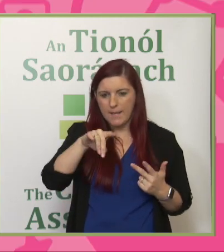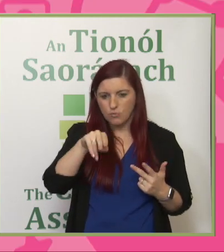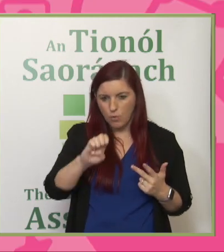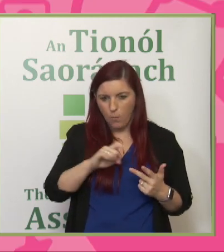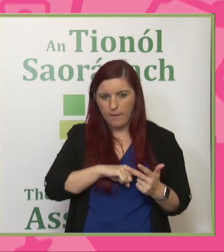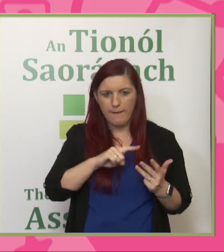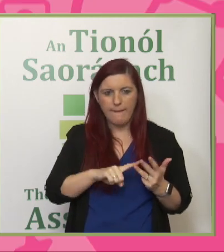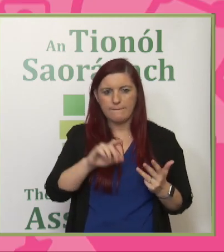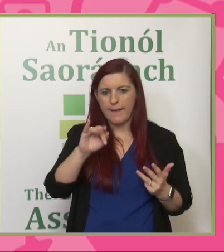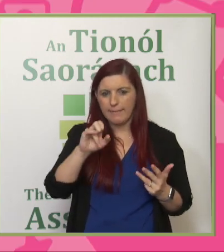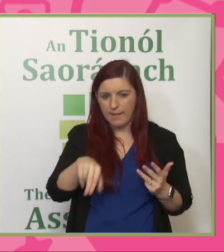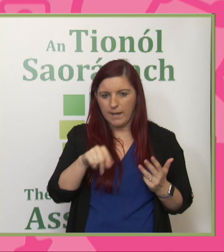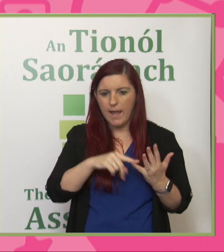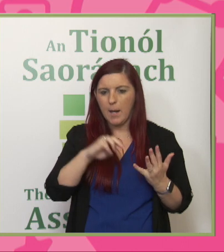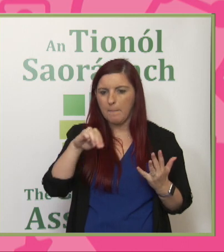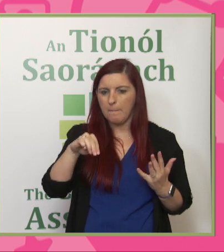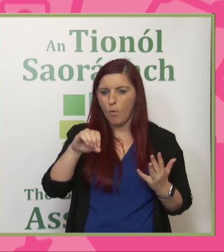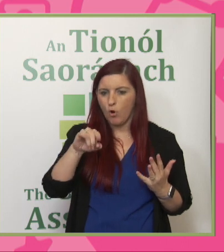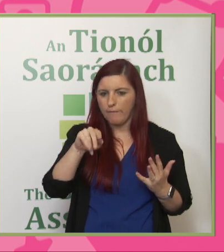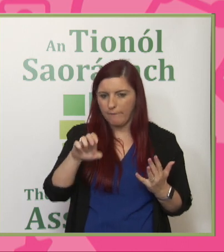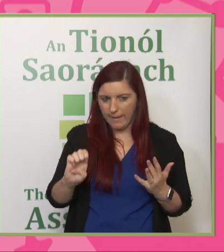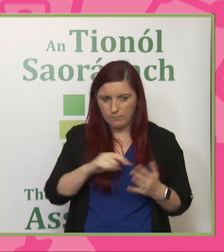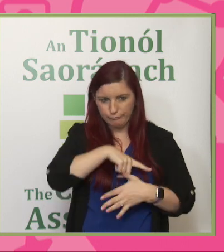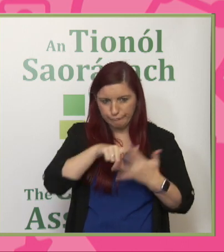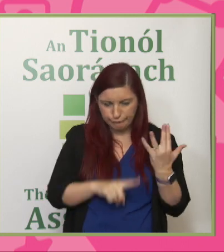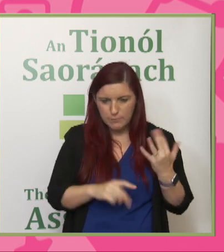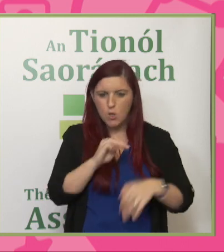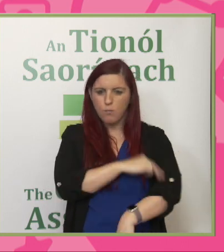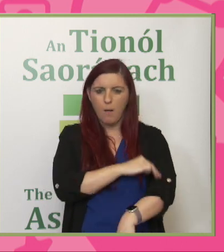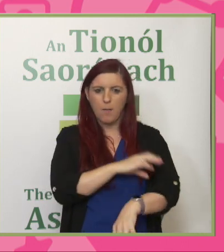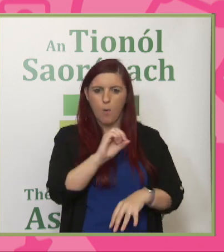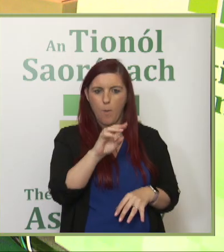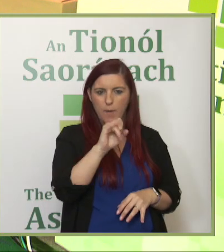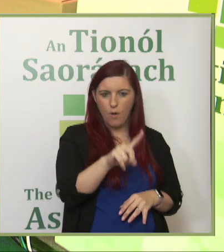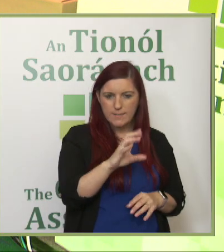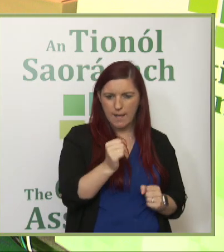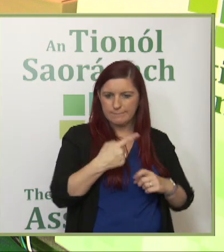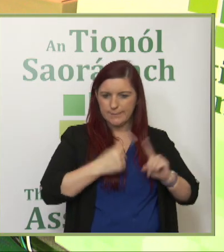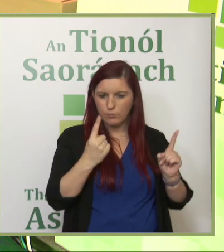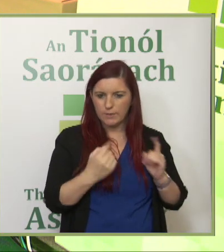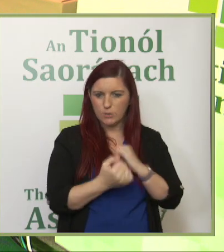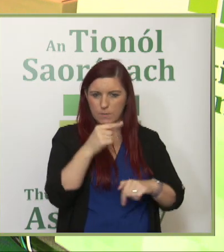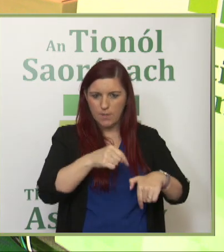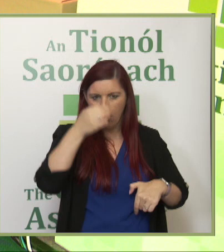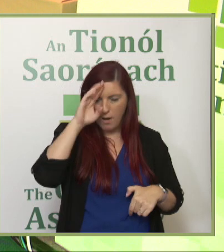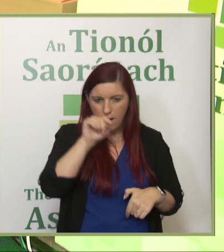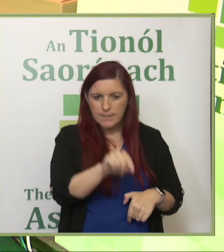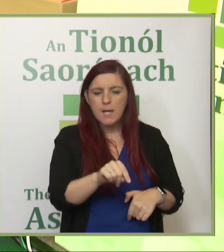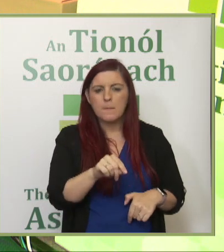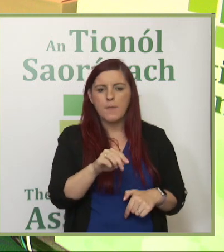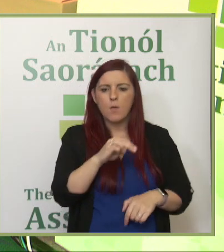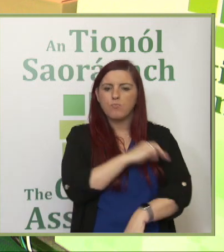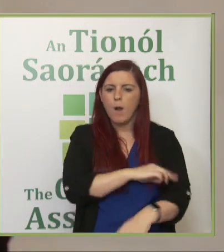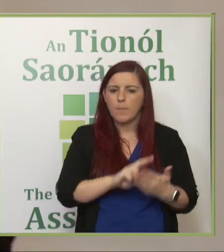morphine. And problematic opioid use is a significant problem in Ireland and across the world. And problem use refers to use that is